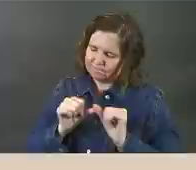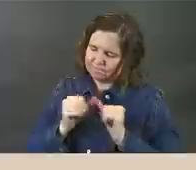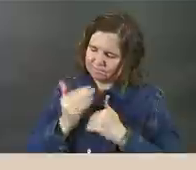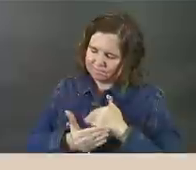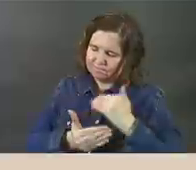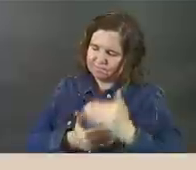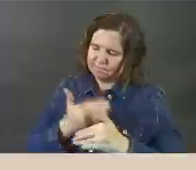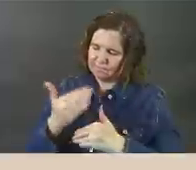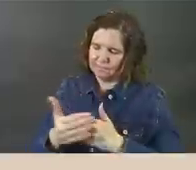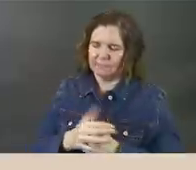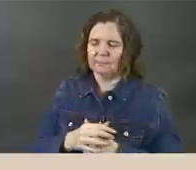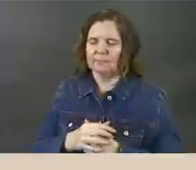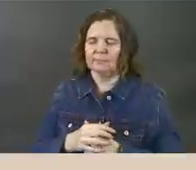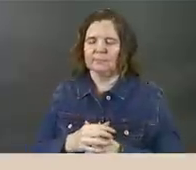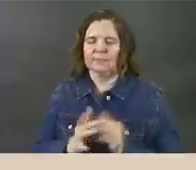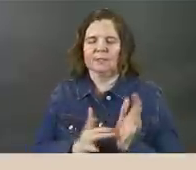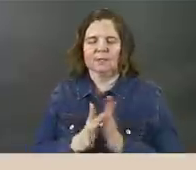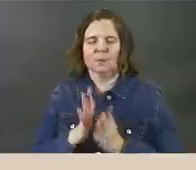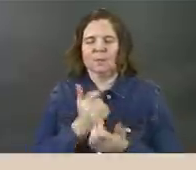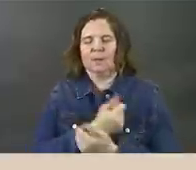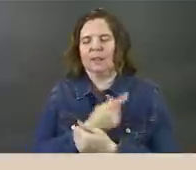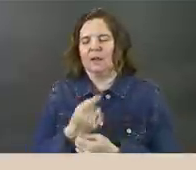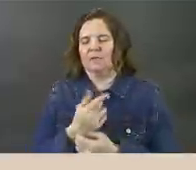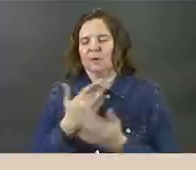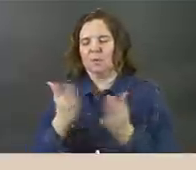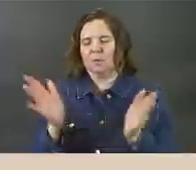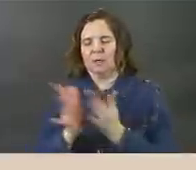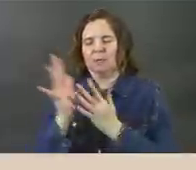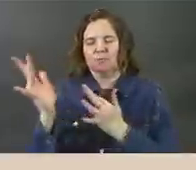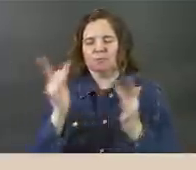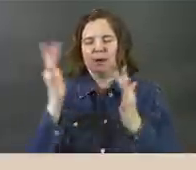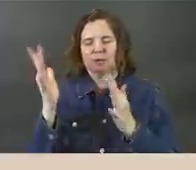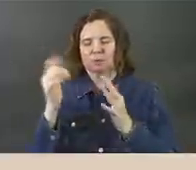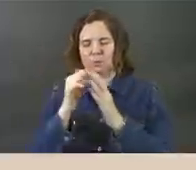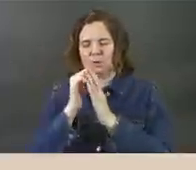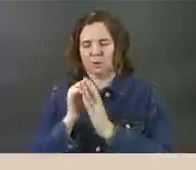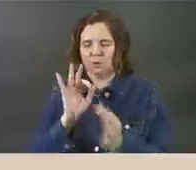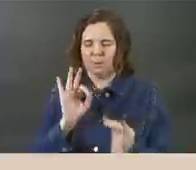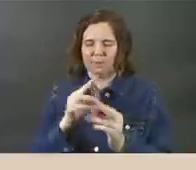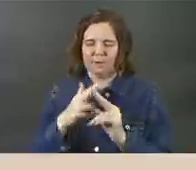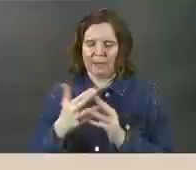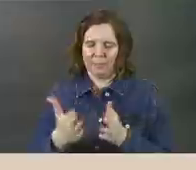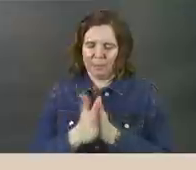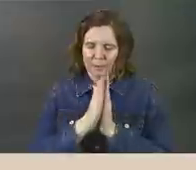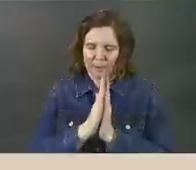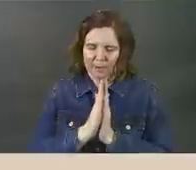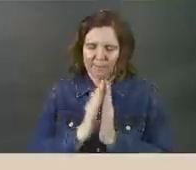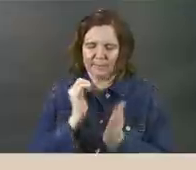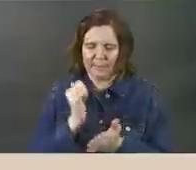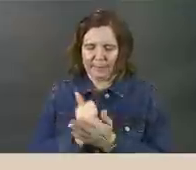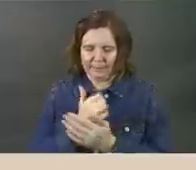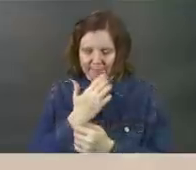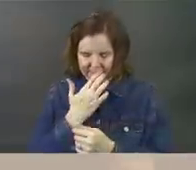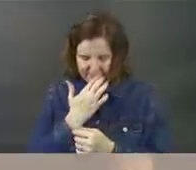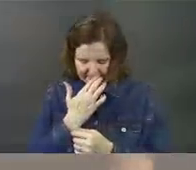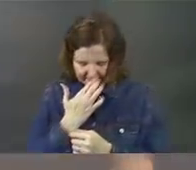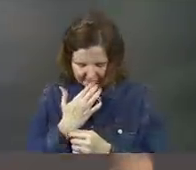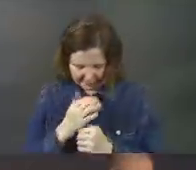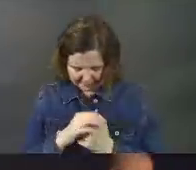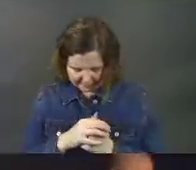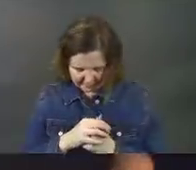forward. Jesus, we love you and we praise you and we worship you, and it's in your perfect name that we pray. Amen.